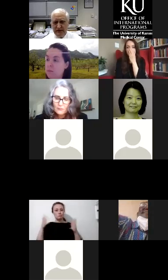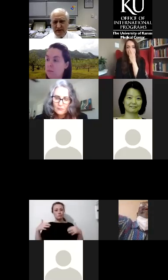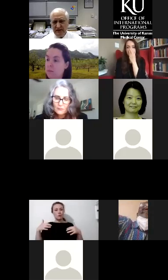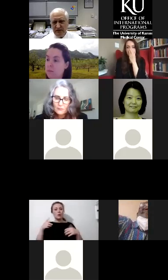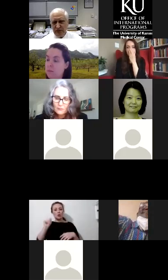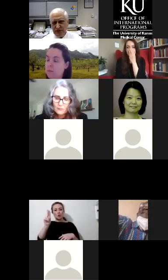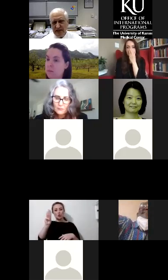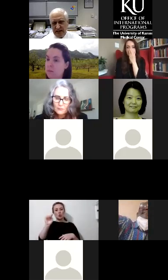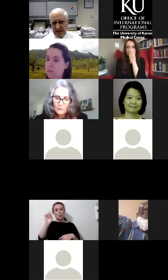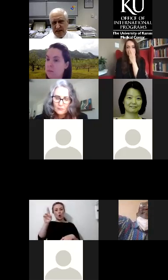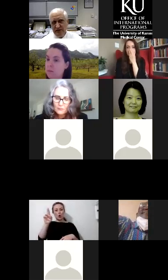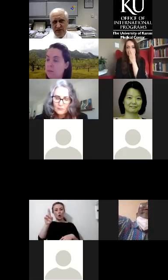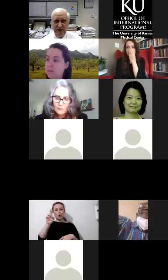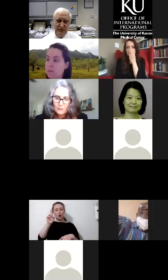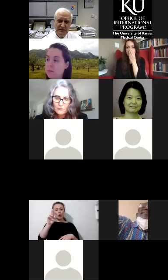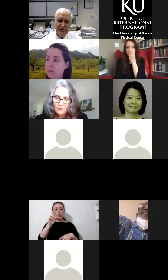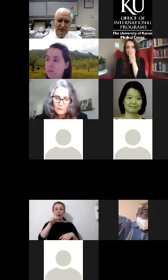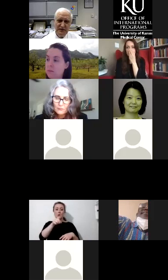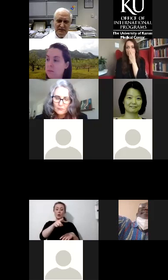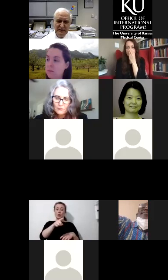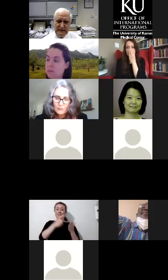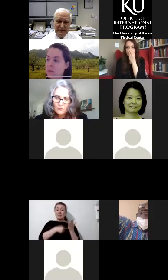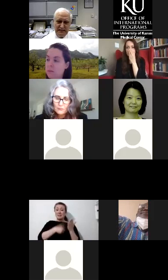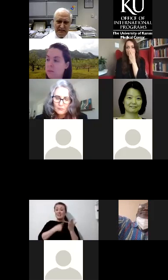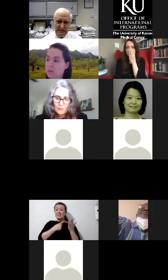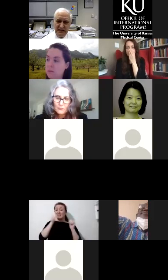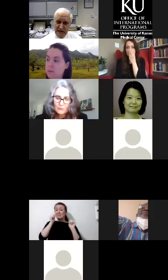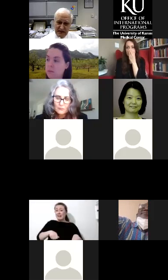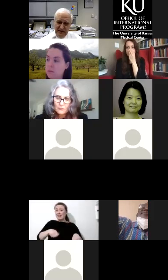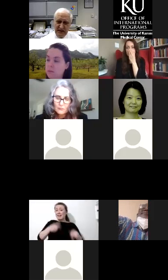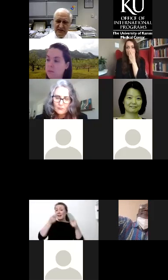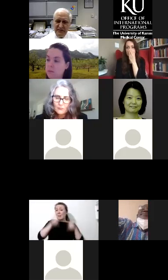tumor, which can develop, in the